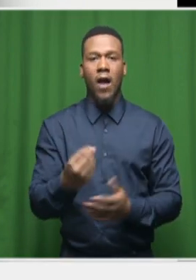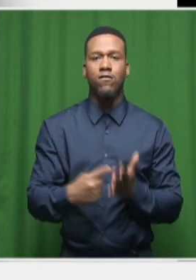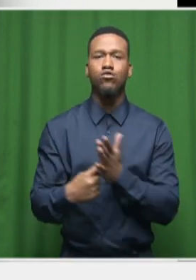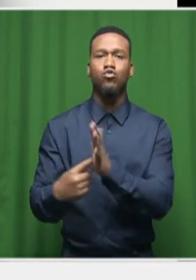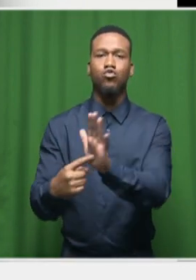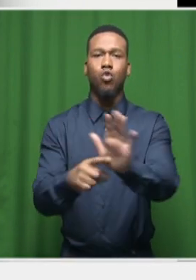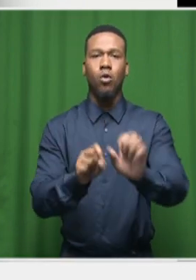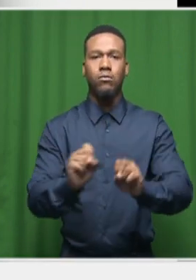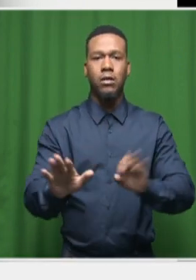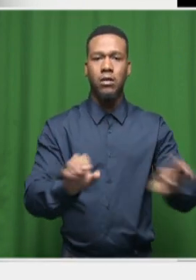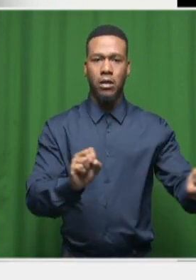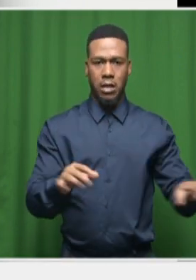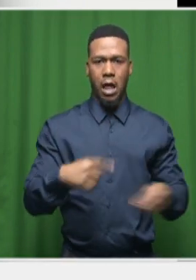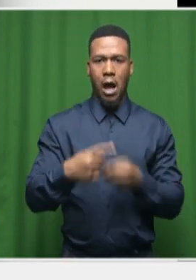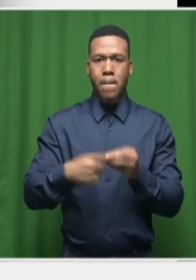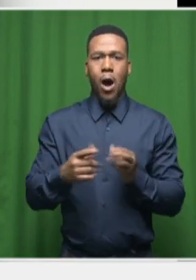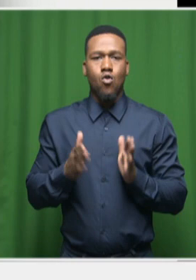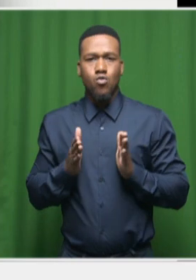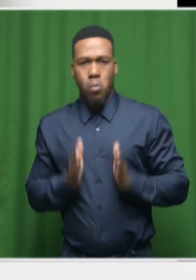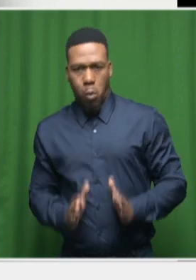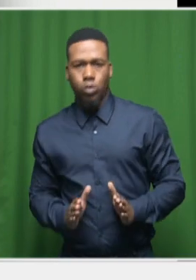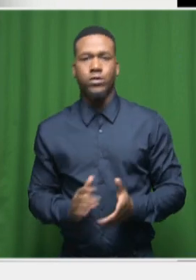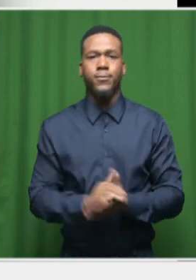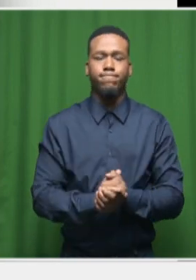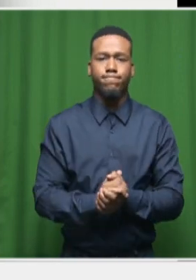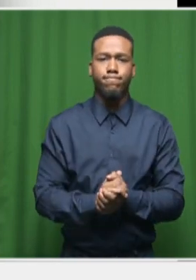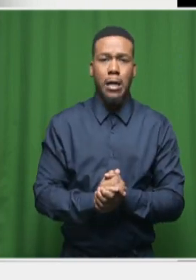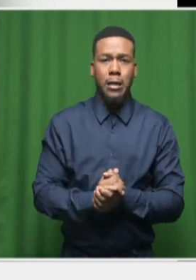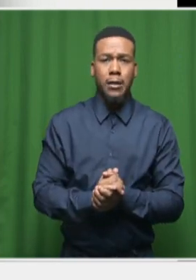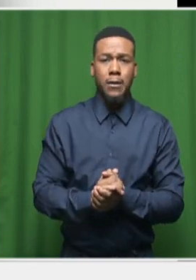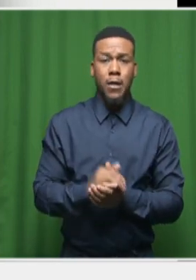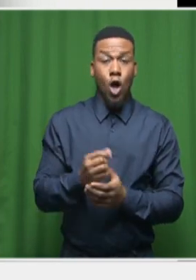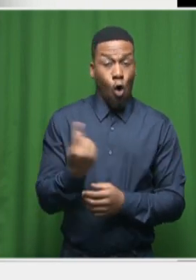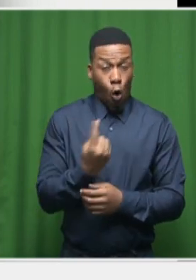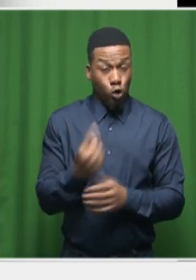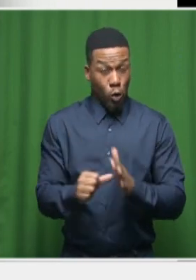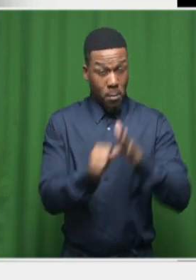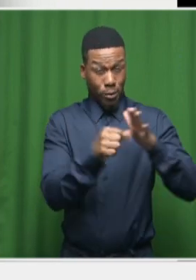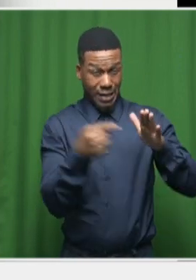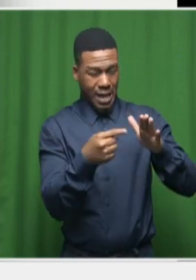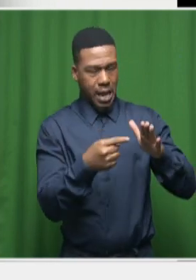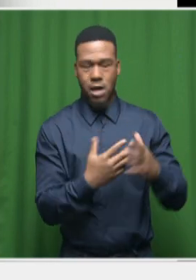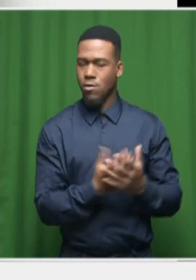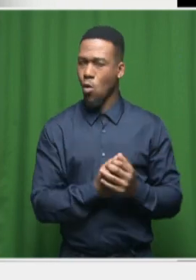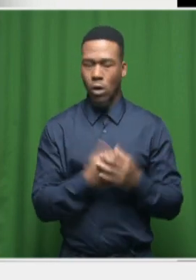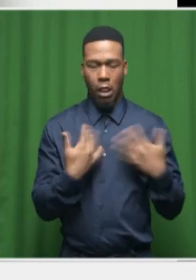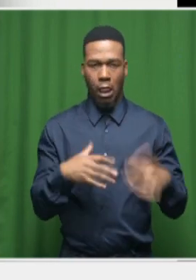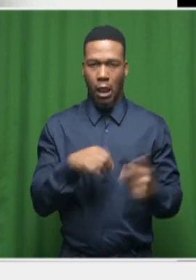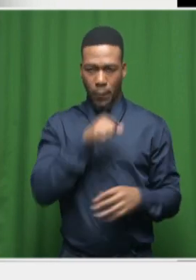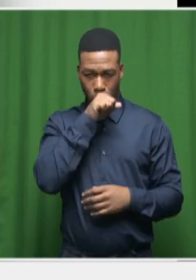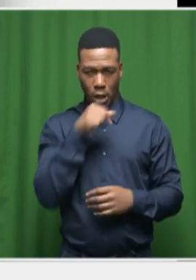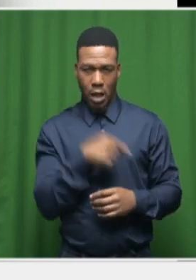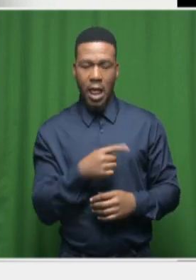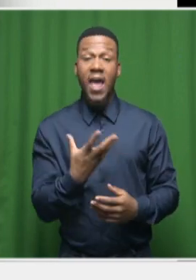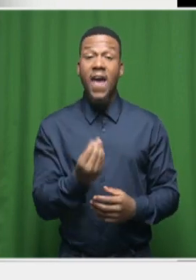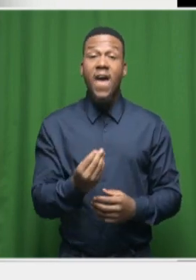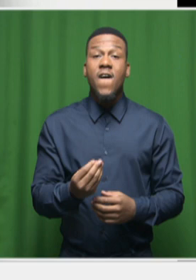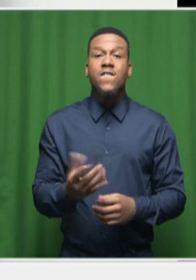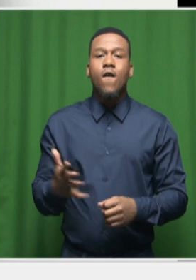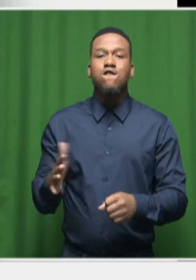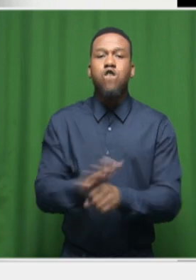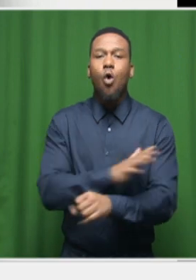around mining bodies. And then very important and very close to my heart is we've got a full-on market. And